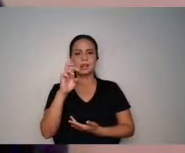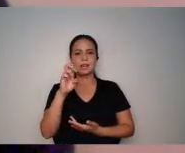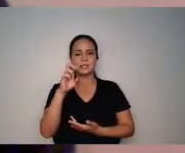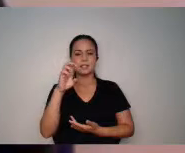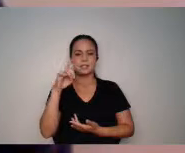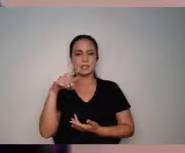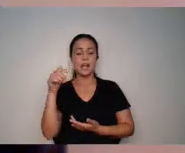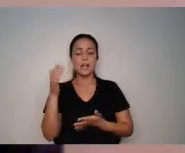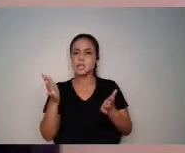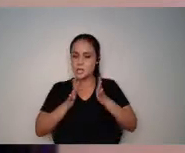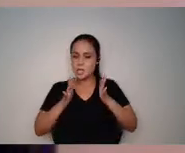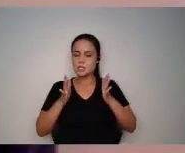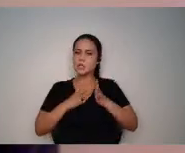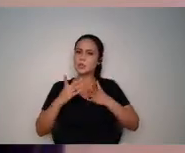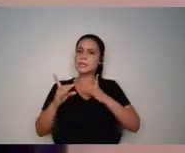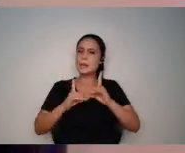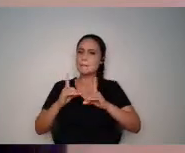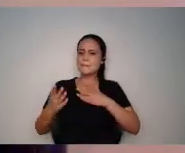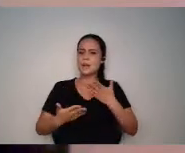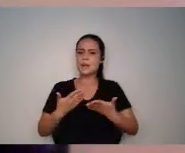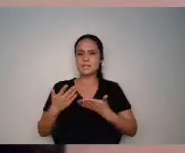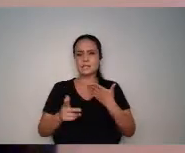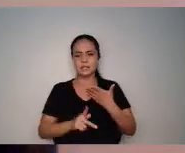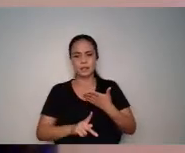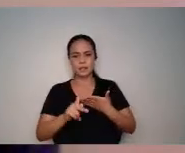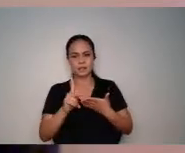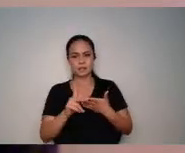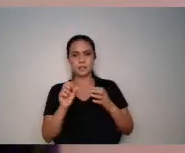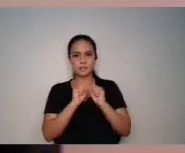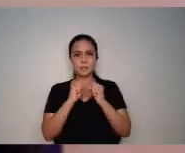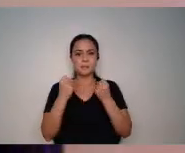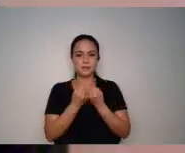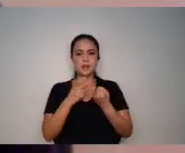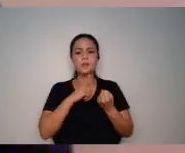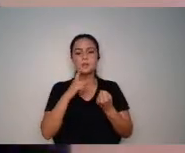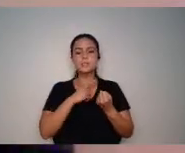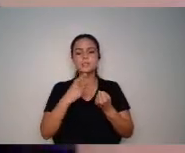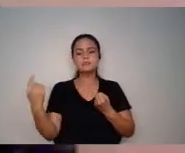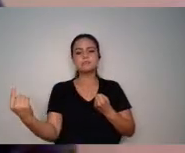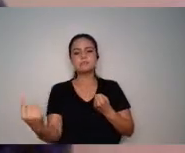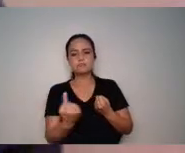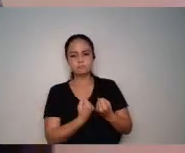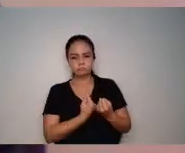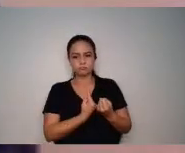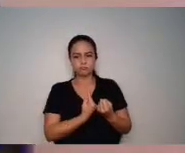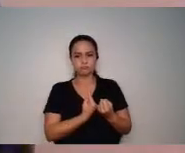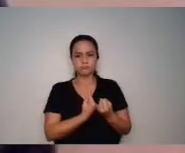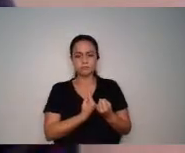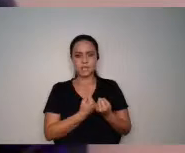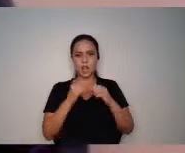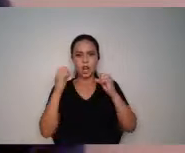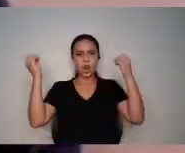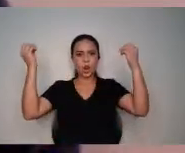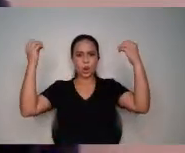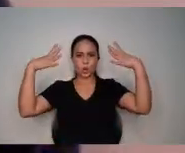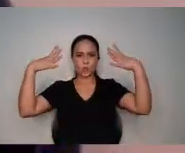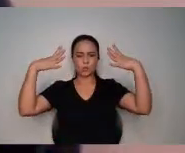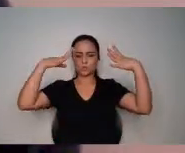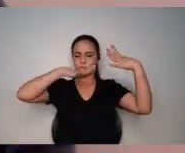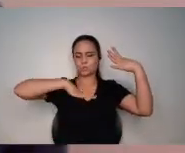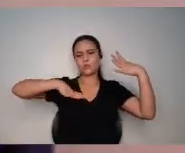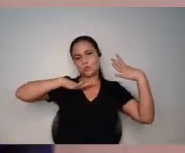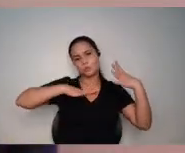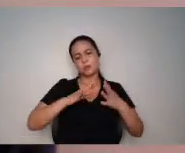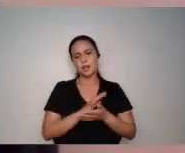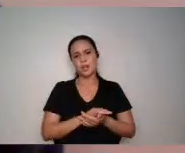Teresa, for the wealth of the information of the discussion, and continuing with this seminar that is shedding so